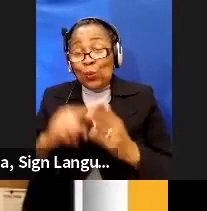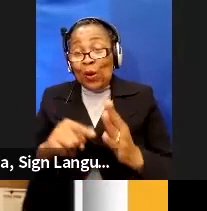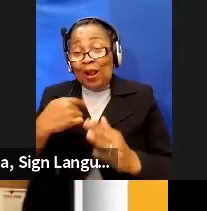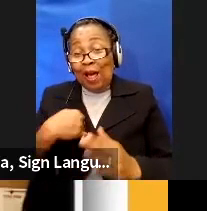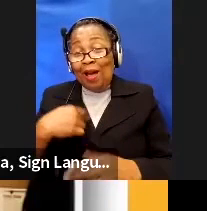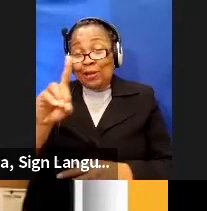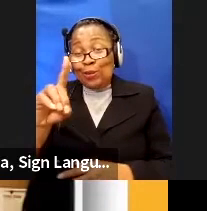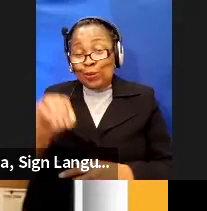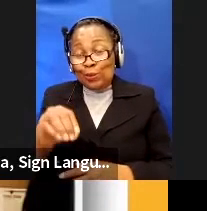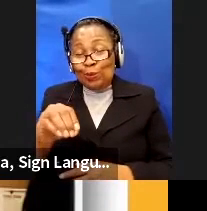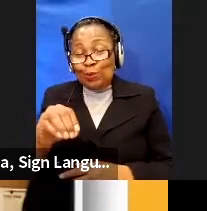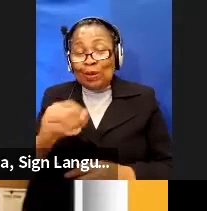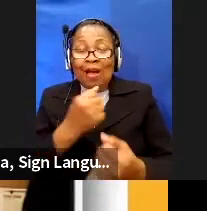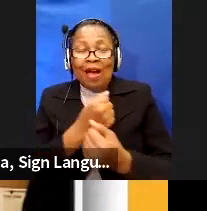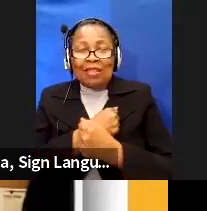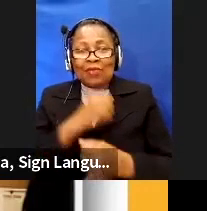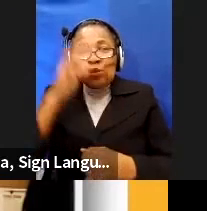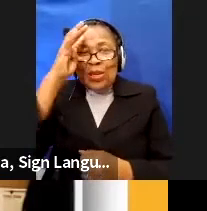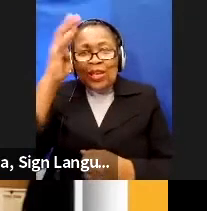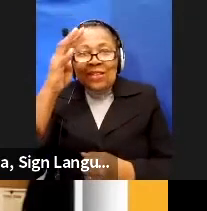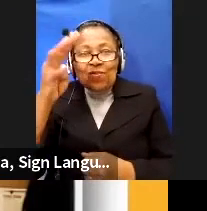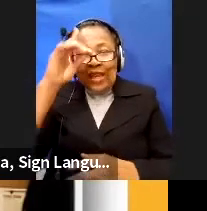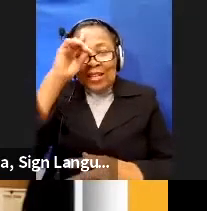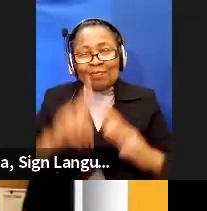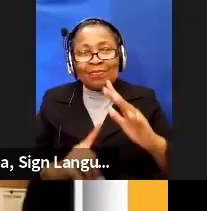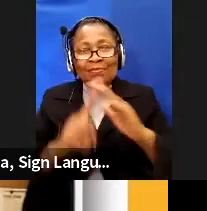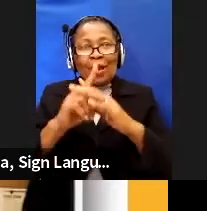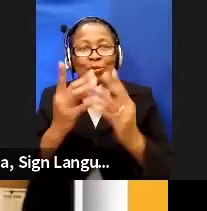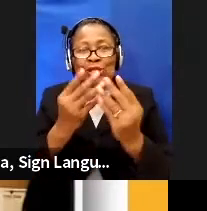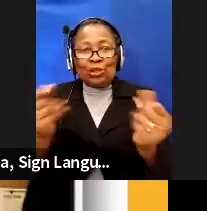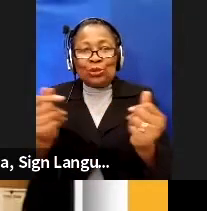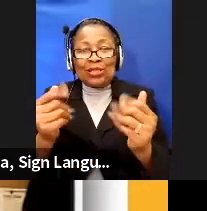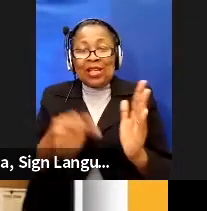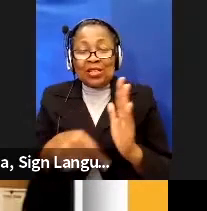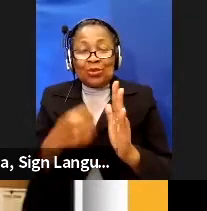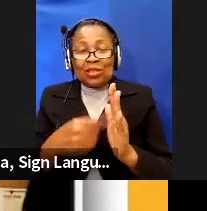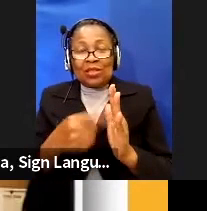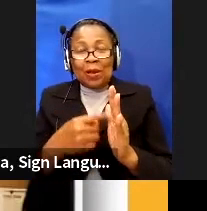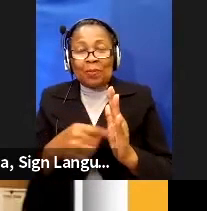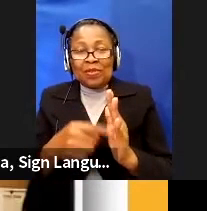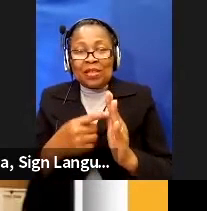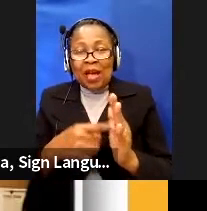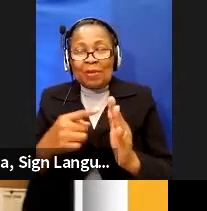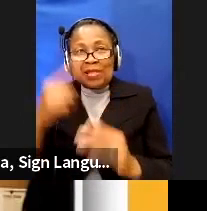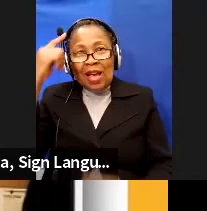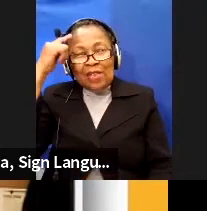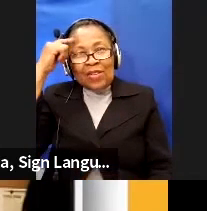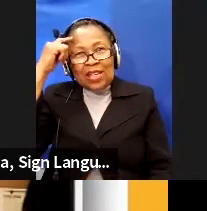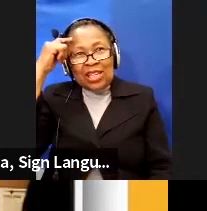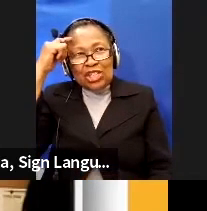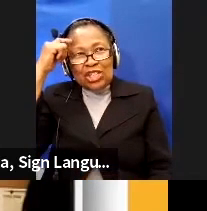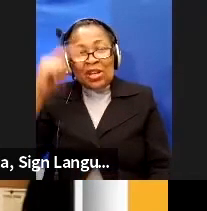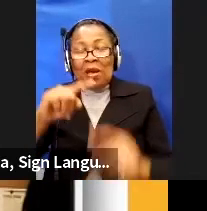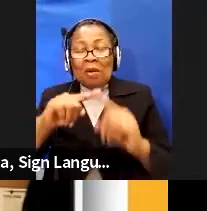I love to innovate and come up with solutions. So sometimes I say, like, I have an engineer brain, but I have an audiologist